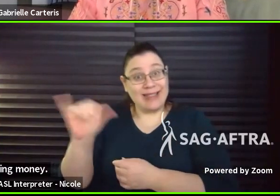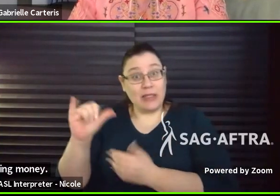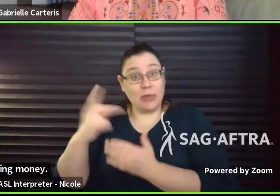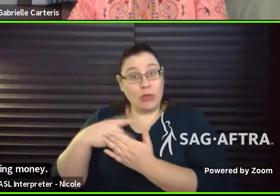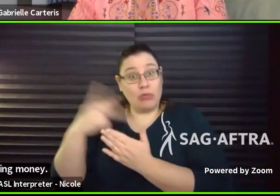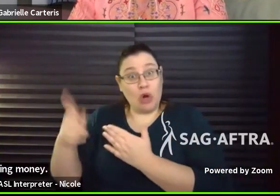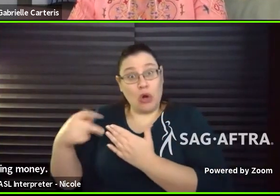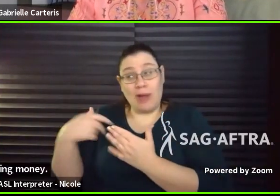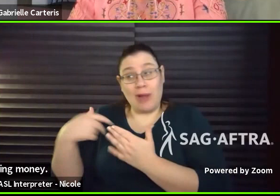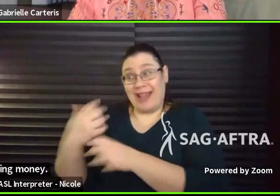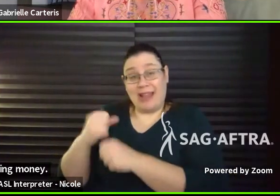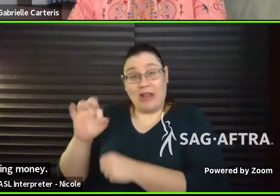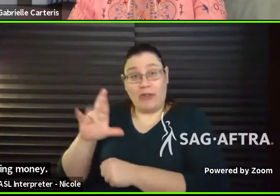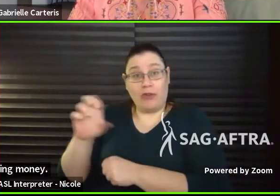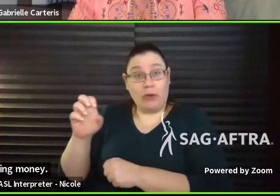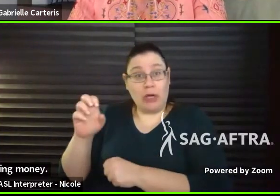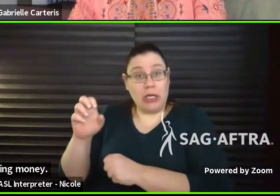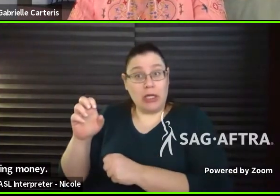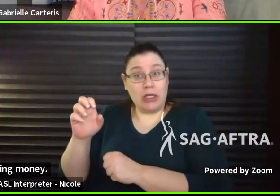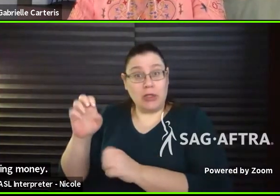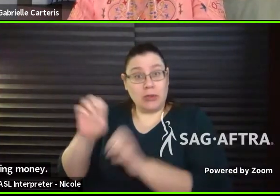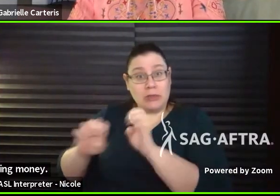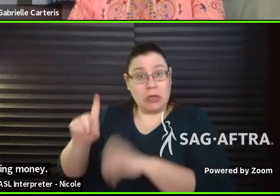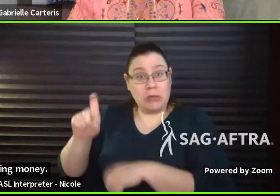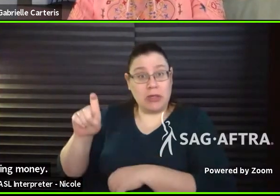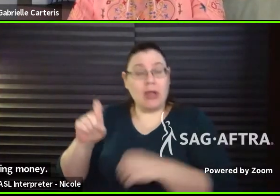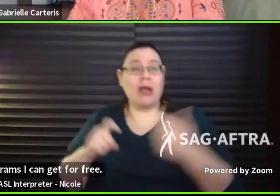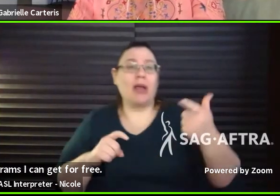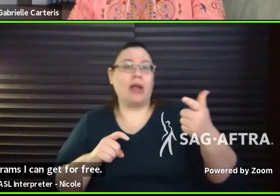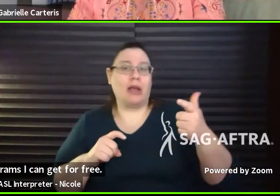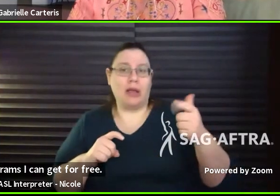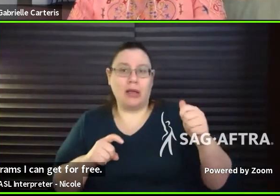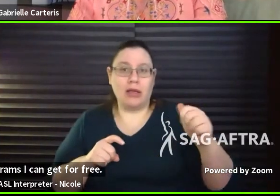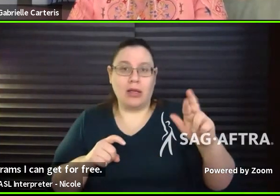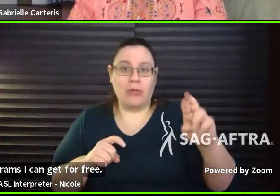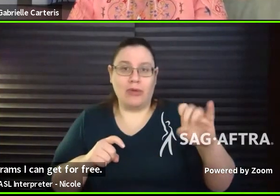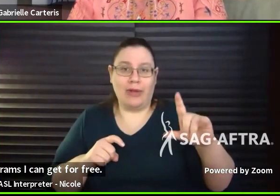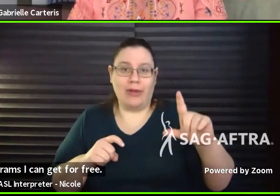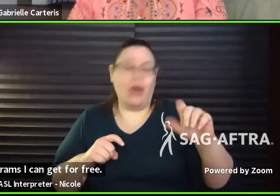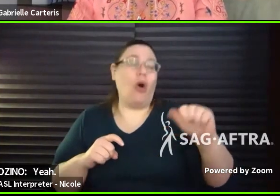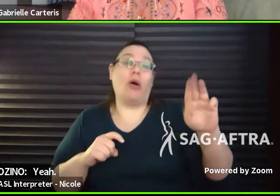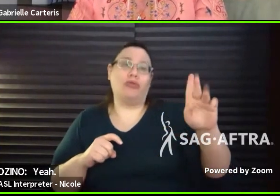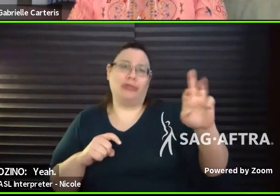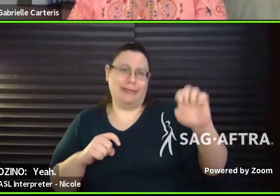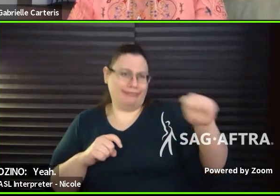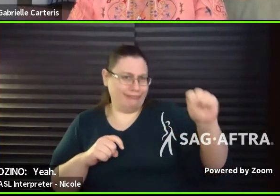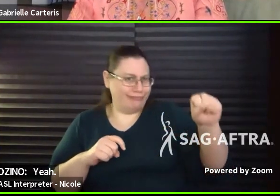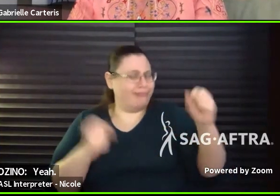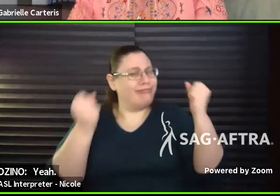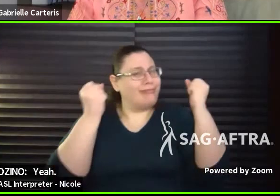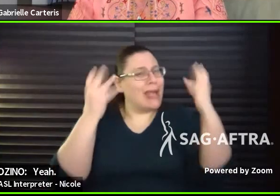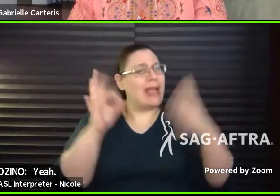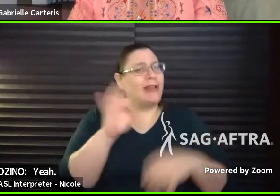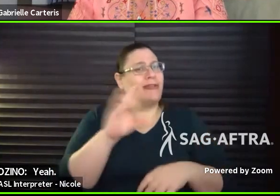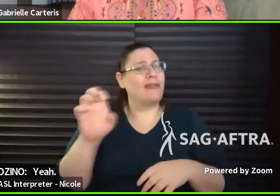free? Yeah, so there's plenty of free editing softwares out there.